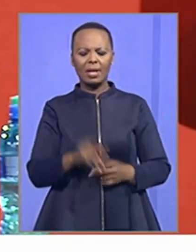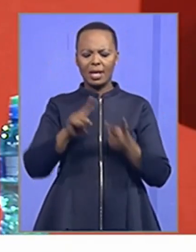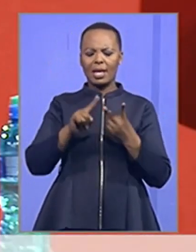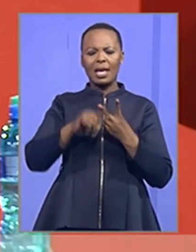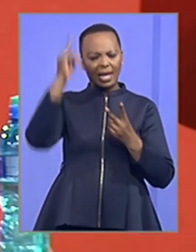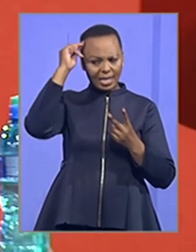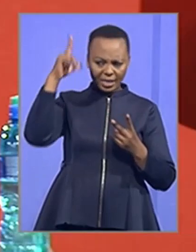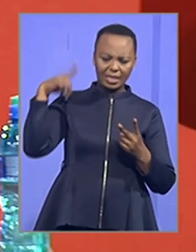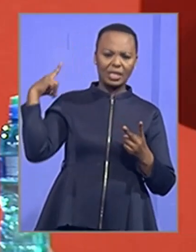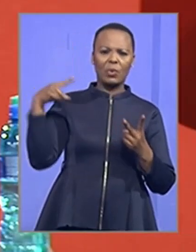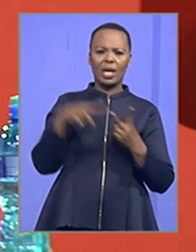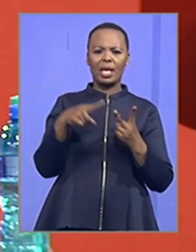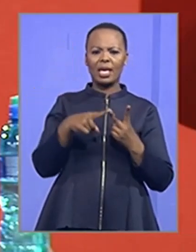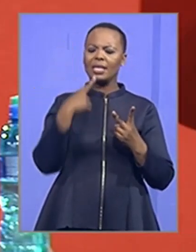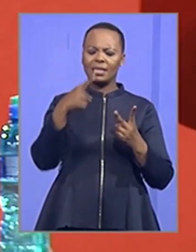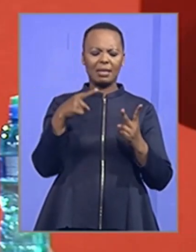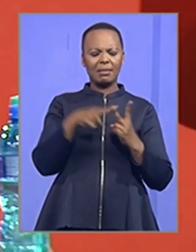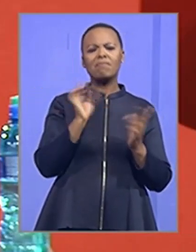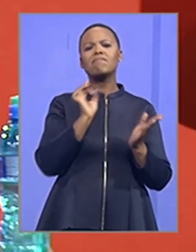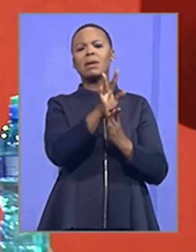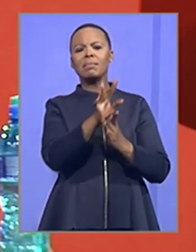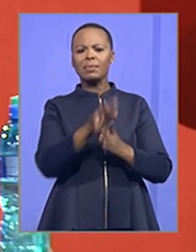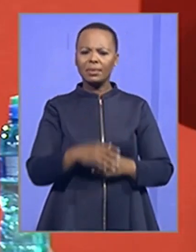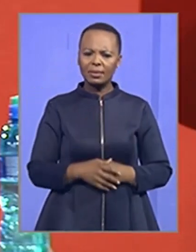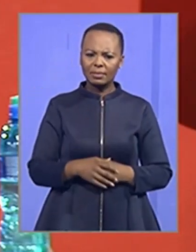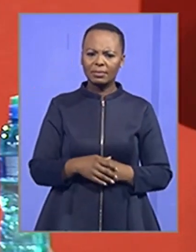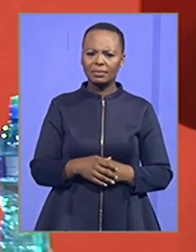on TV and said Cyril must go.